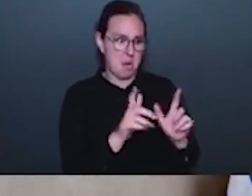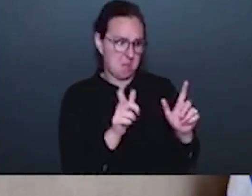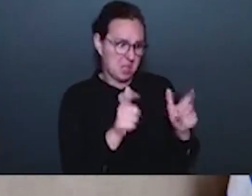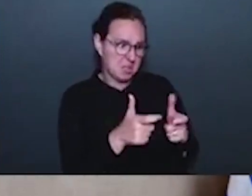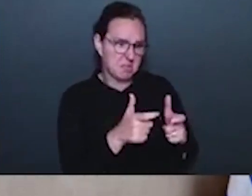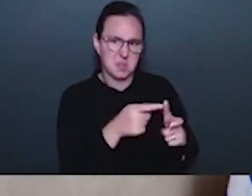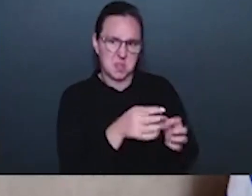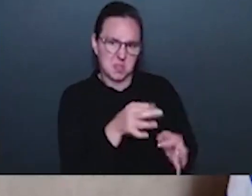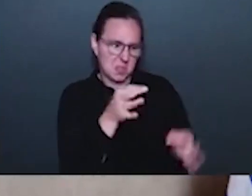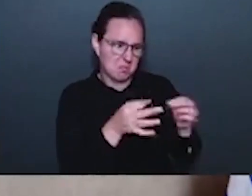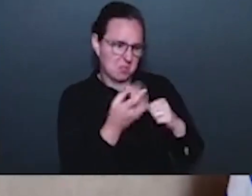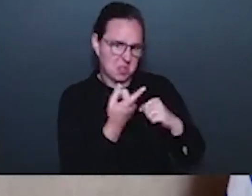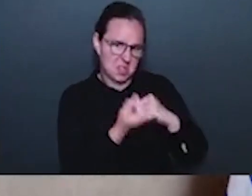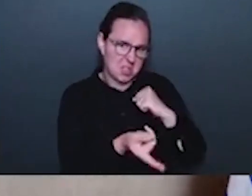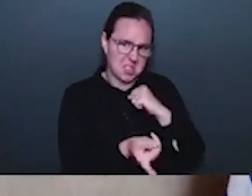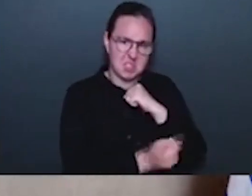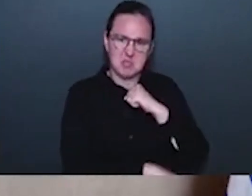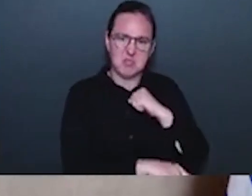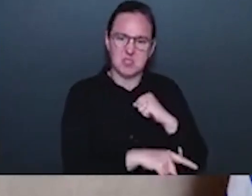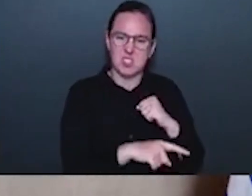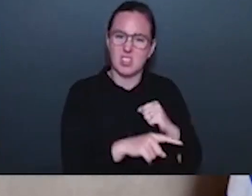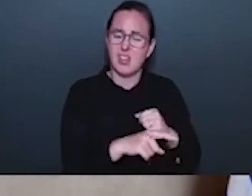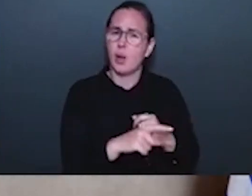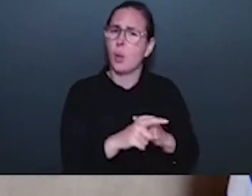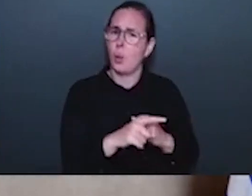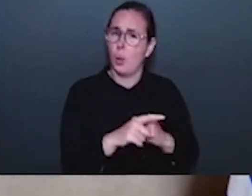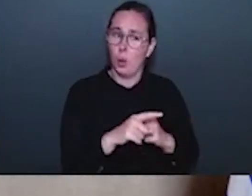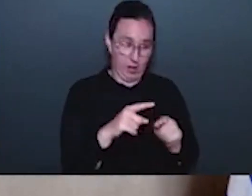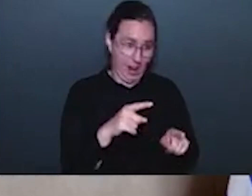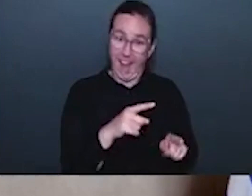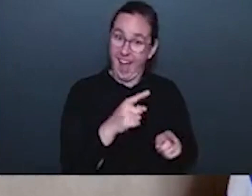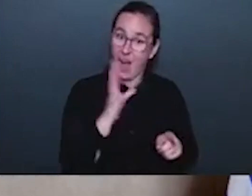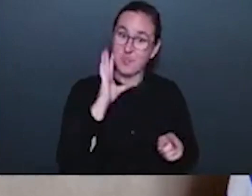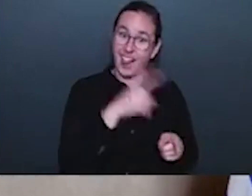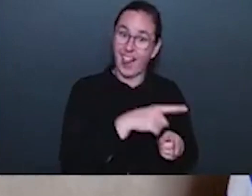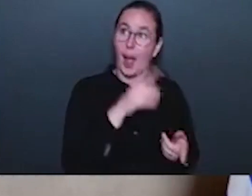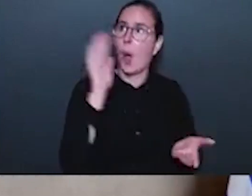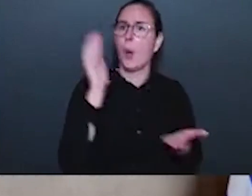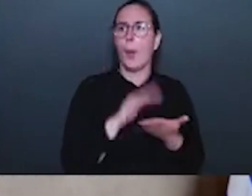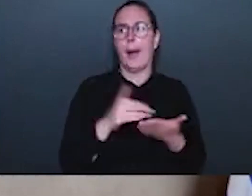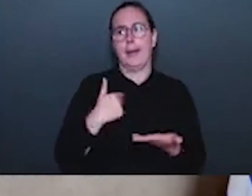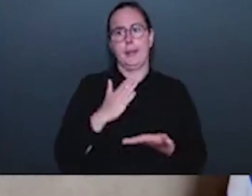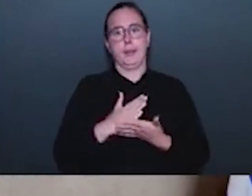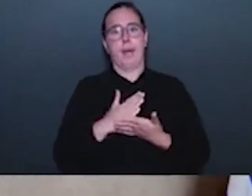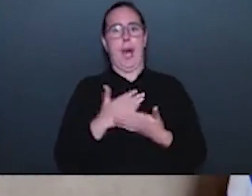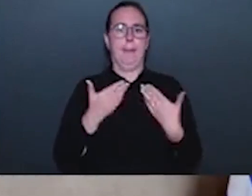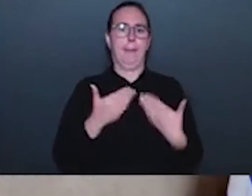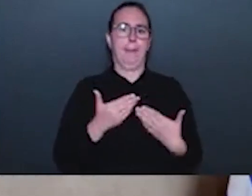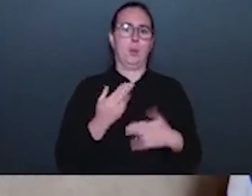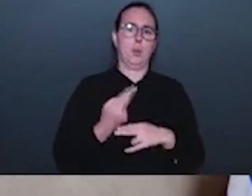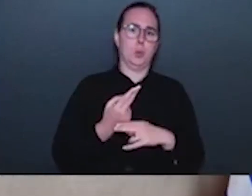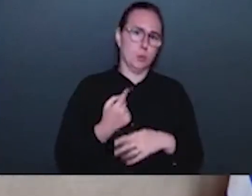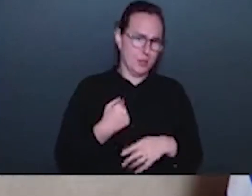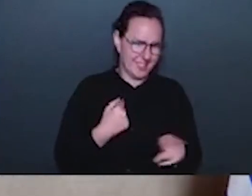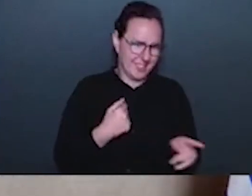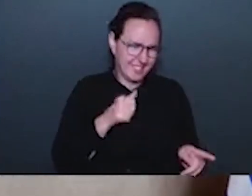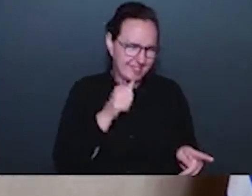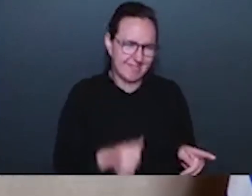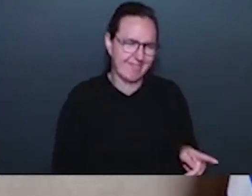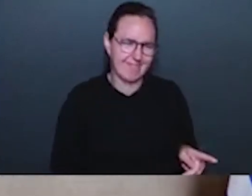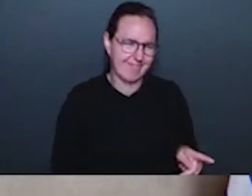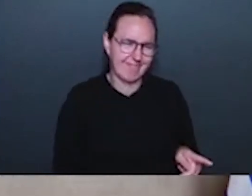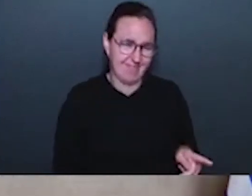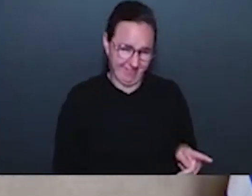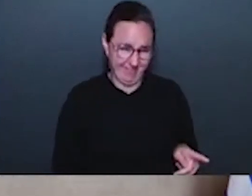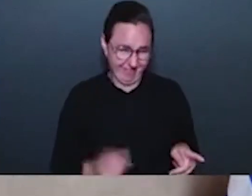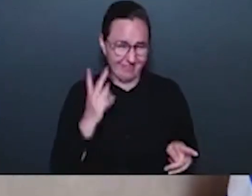in particular, with the toxic drug deaths that have continued unabated and worsened over the period of this pandemic. Last May,